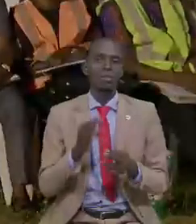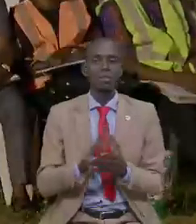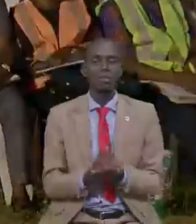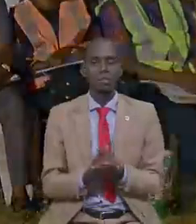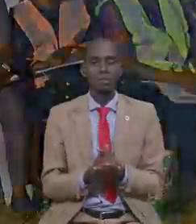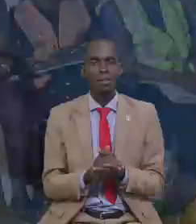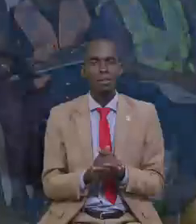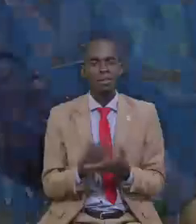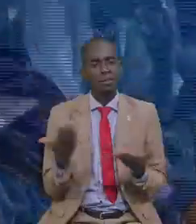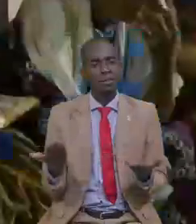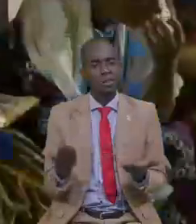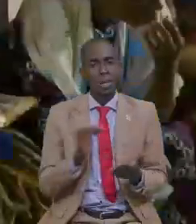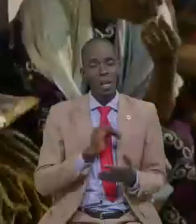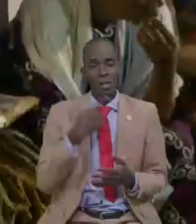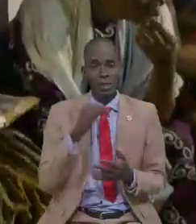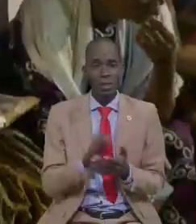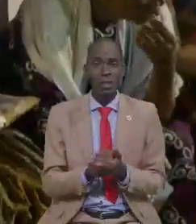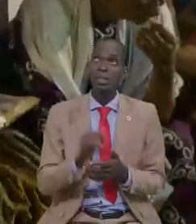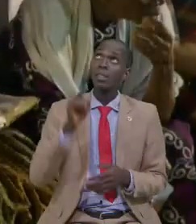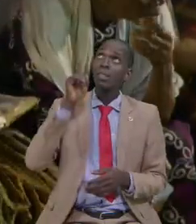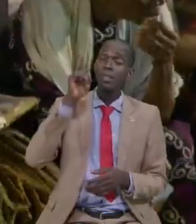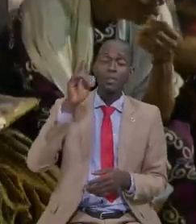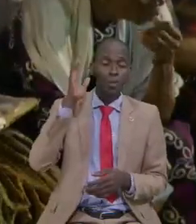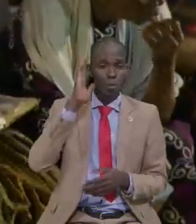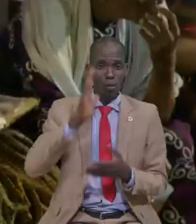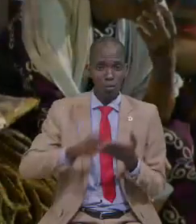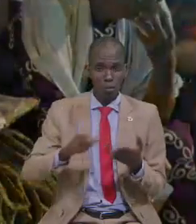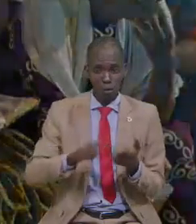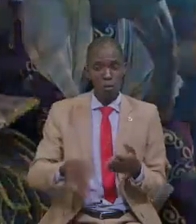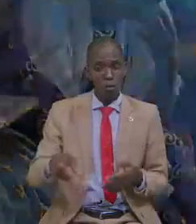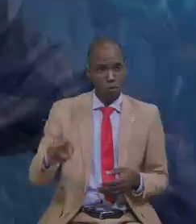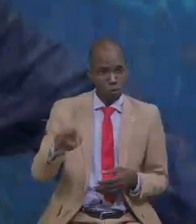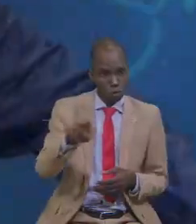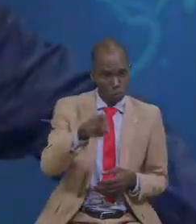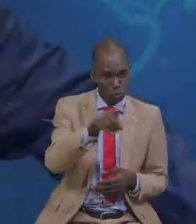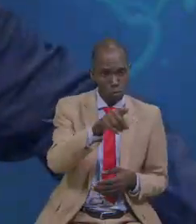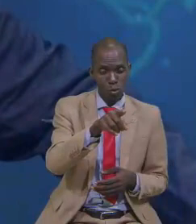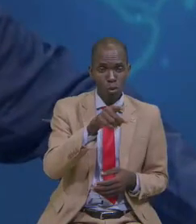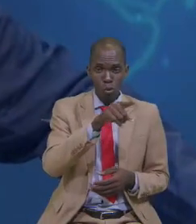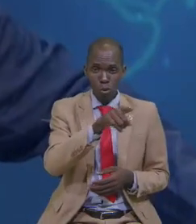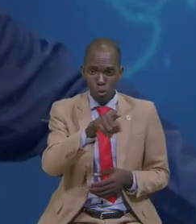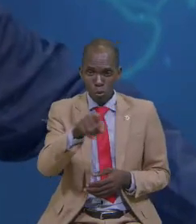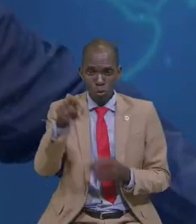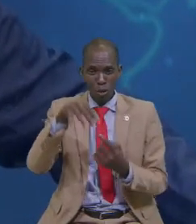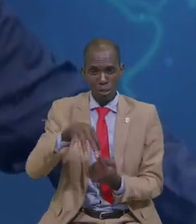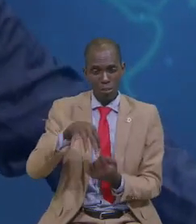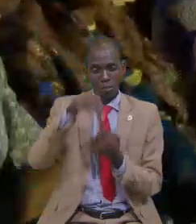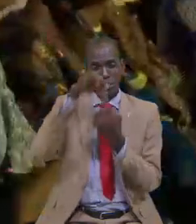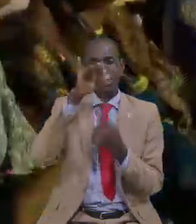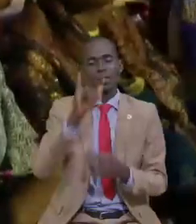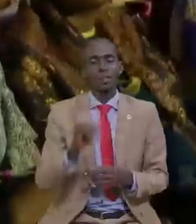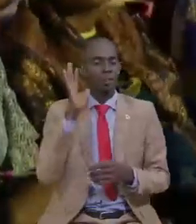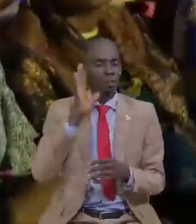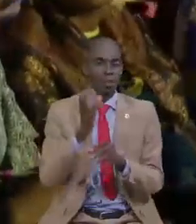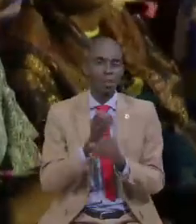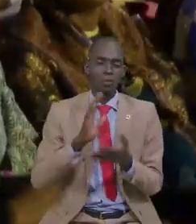Amen. I said you, not, he's going to forgive other people, but you in particular. Amen. He